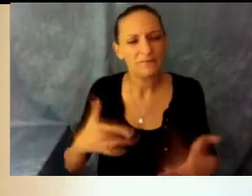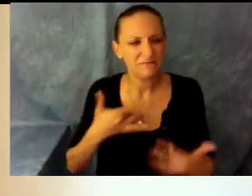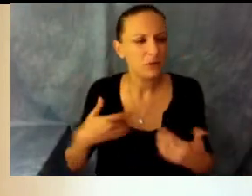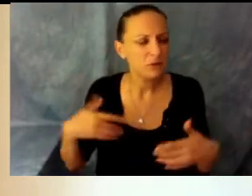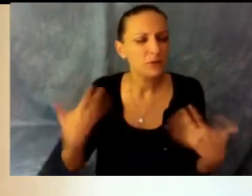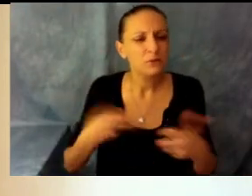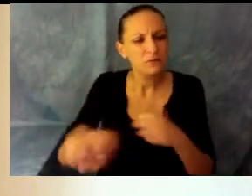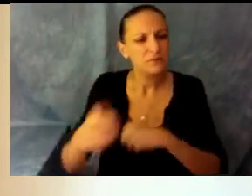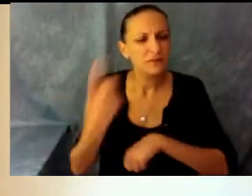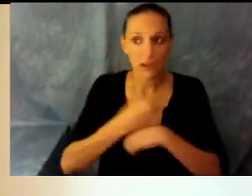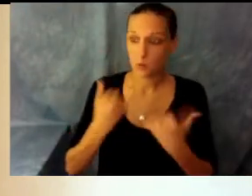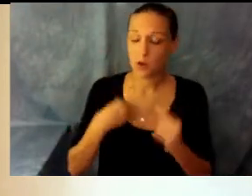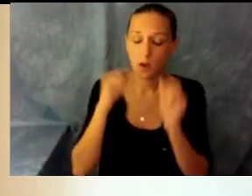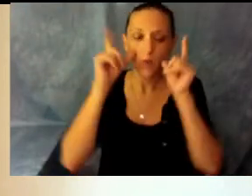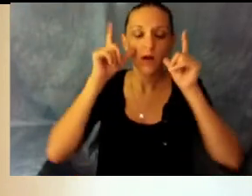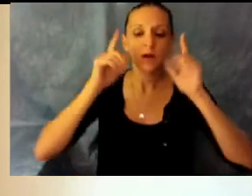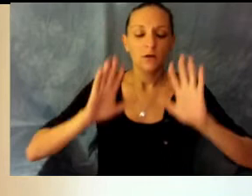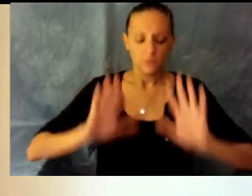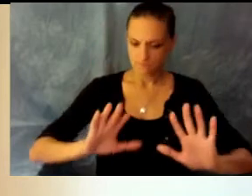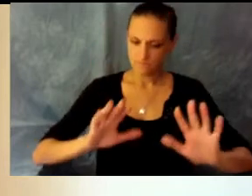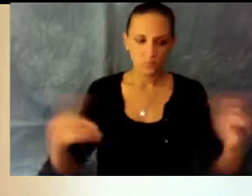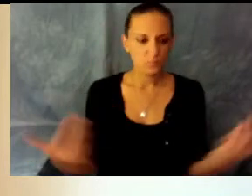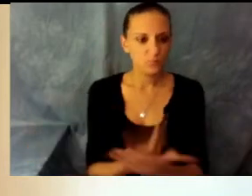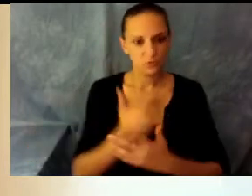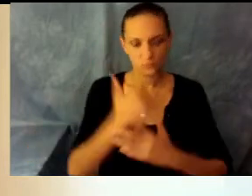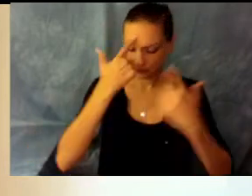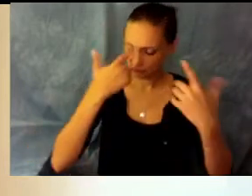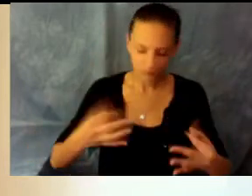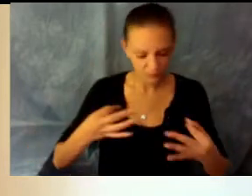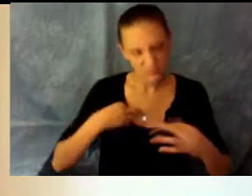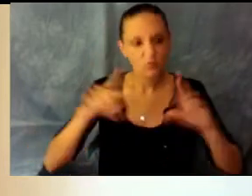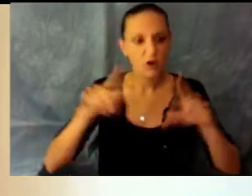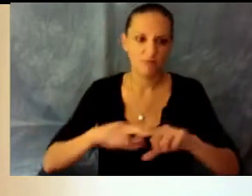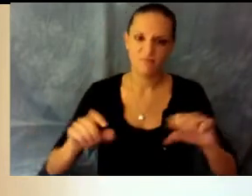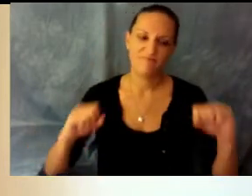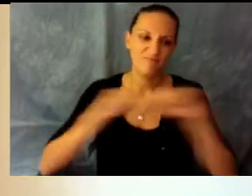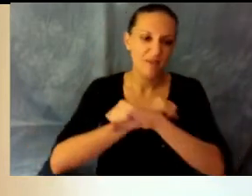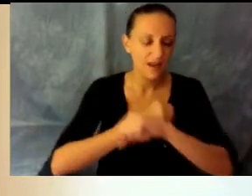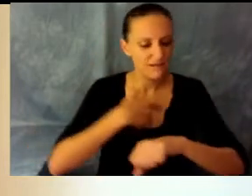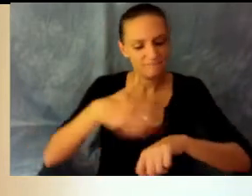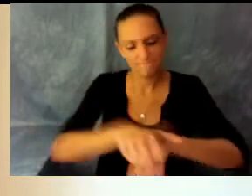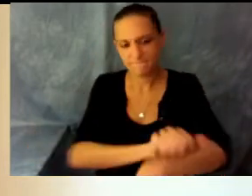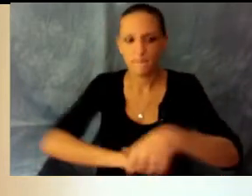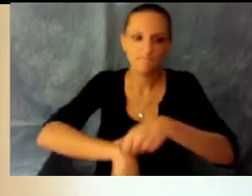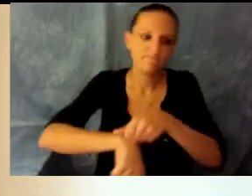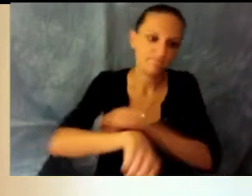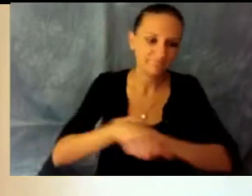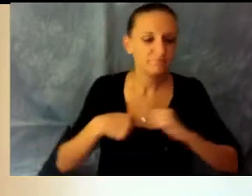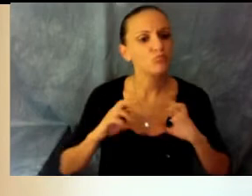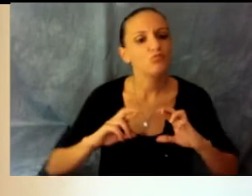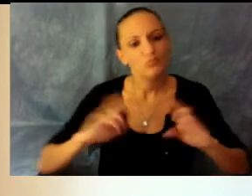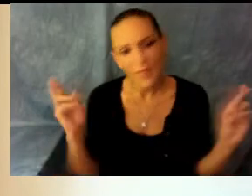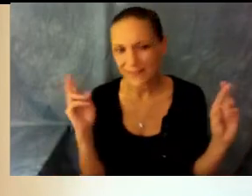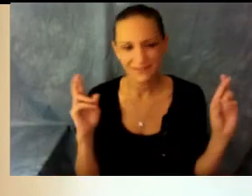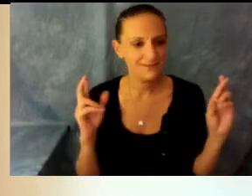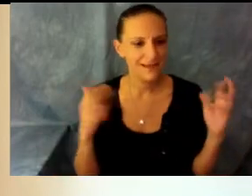Today, I woke up with a new resolve and I'm like, I'm ready to fight. So I put on my figurative boxing gloves and I'm ready. I have